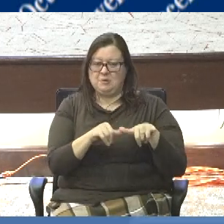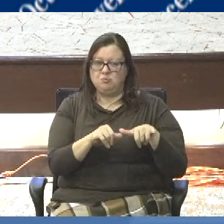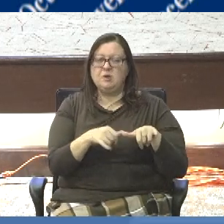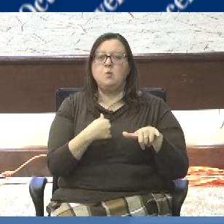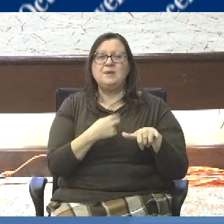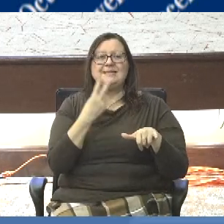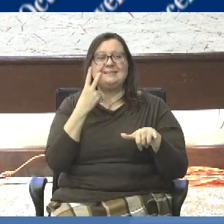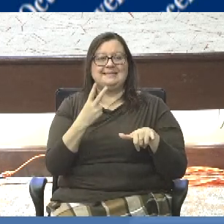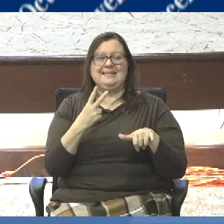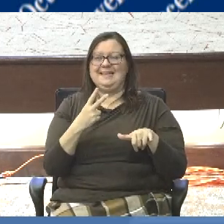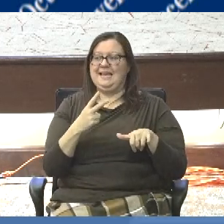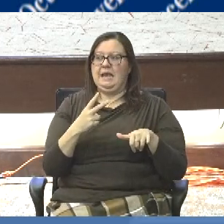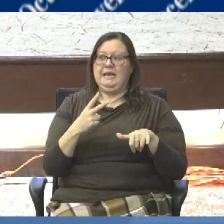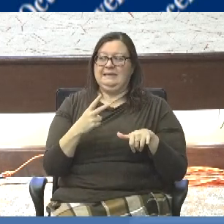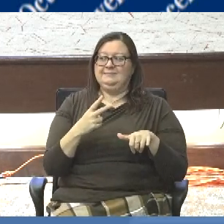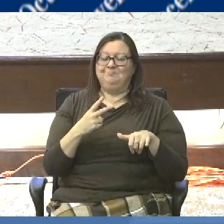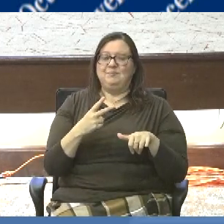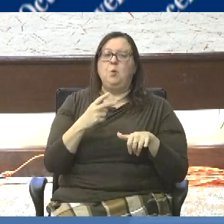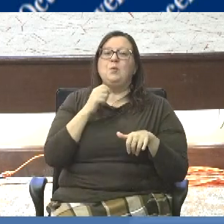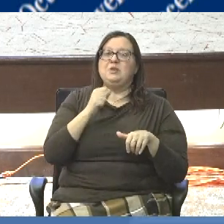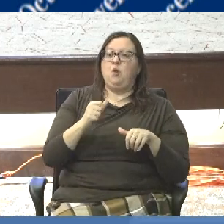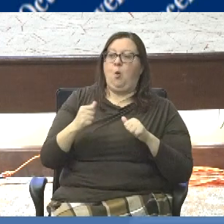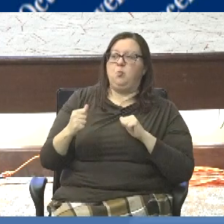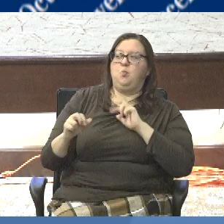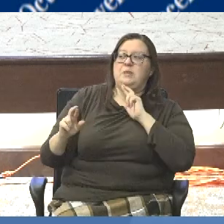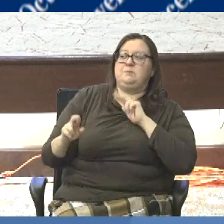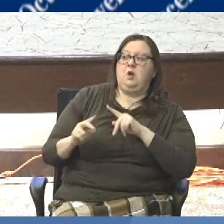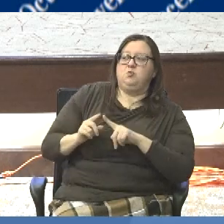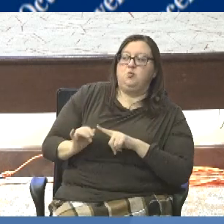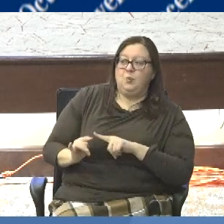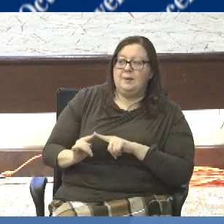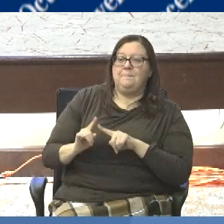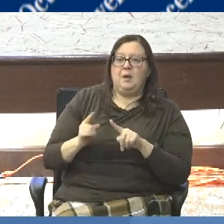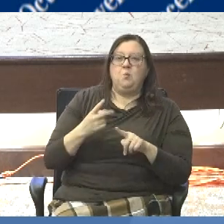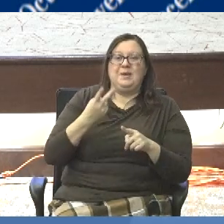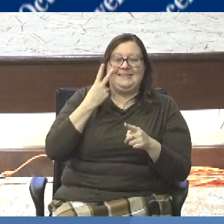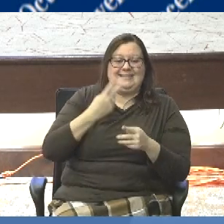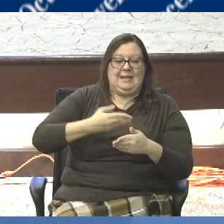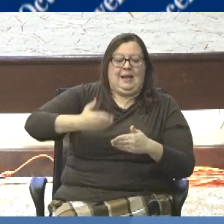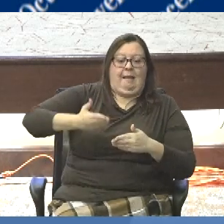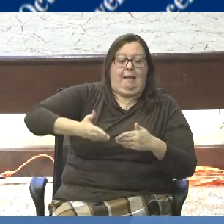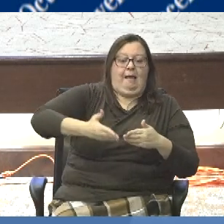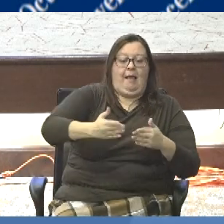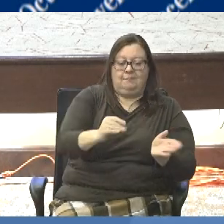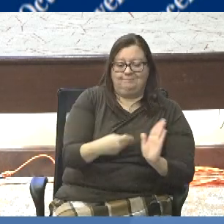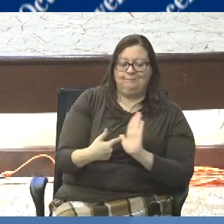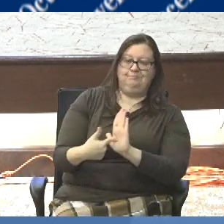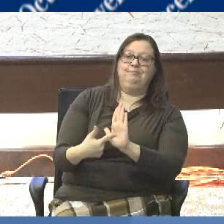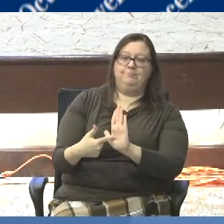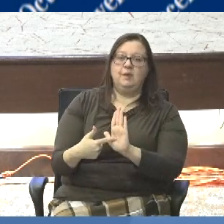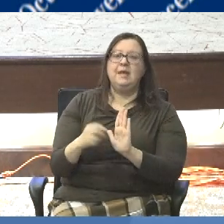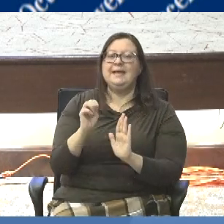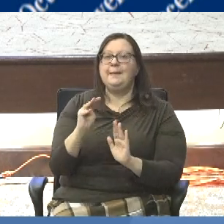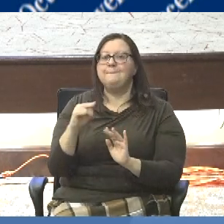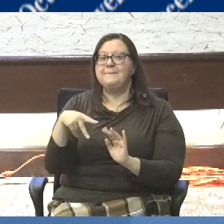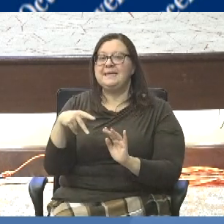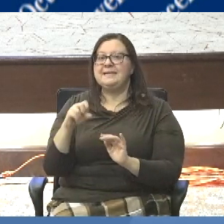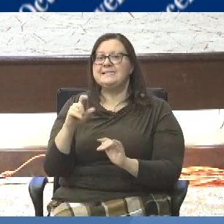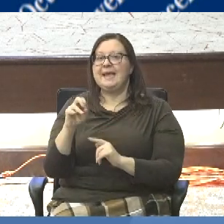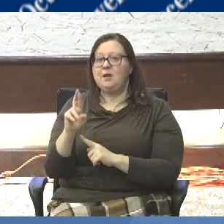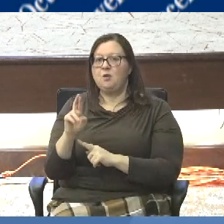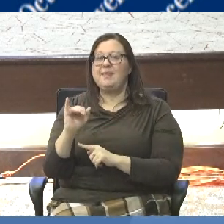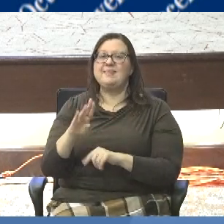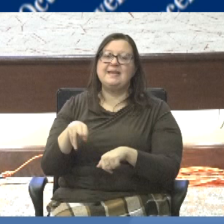than an outcome metric, but it is a guide that we use to really measure our performance each day. So we do use the NFPA standard, that's the National Fire